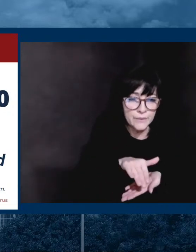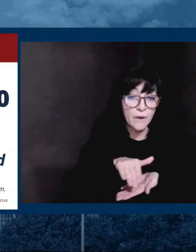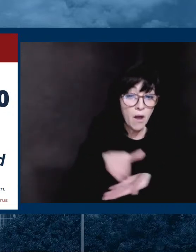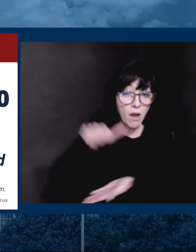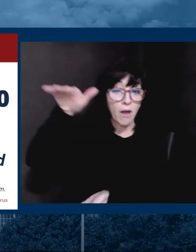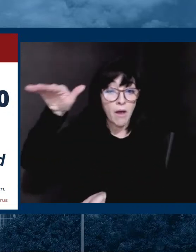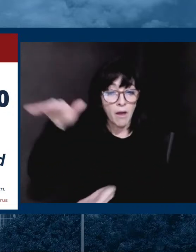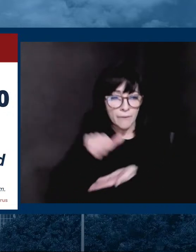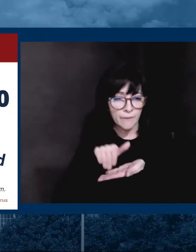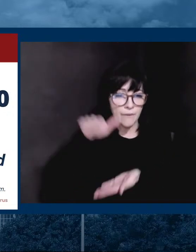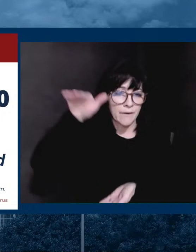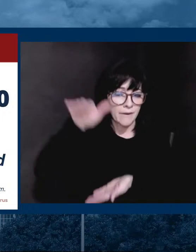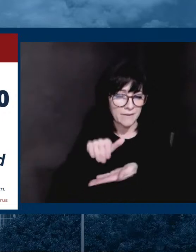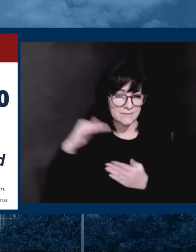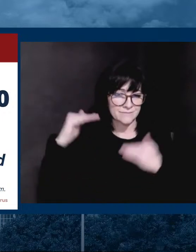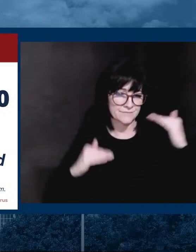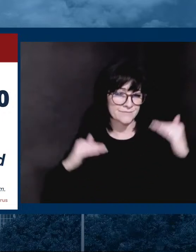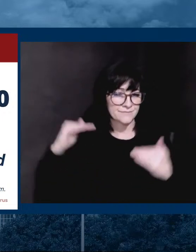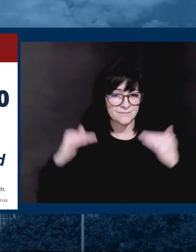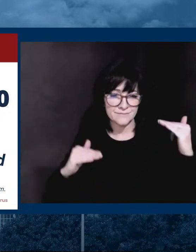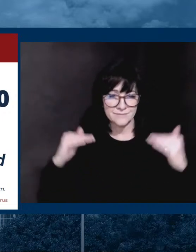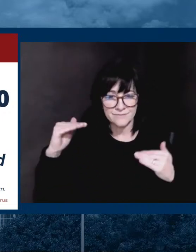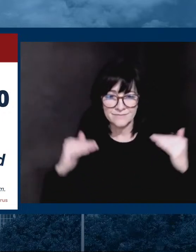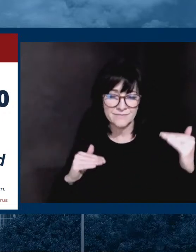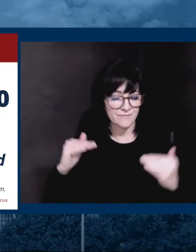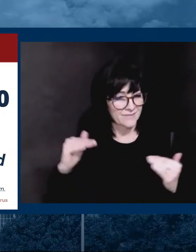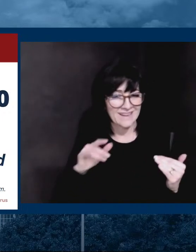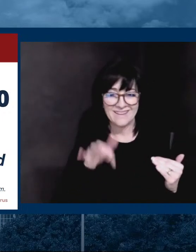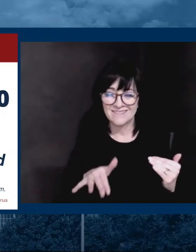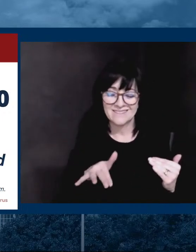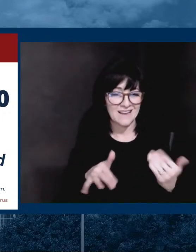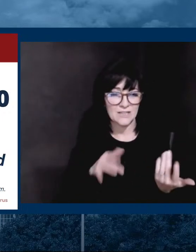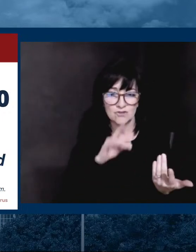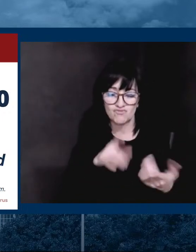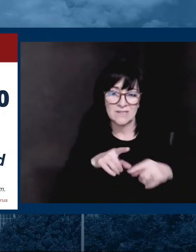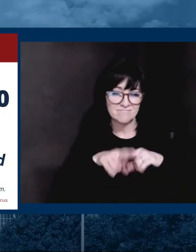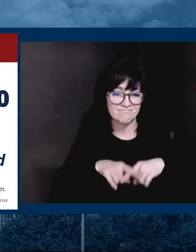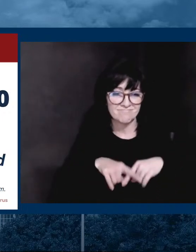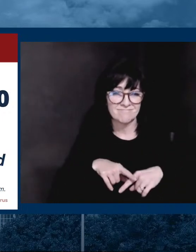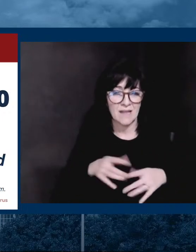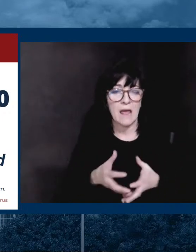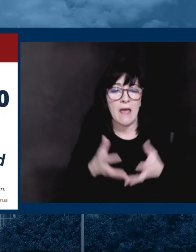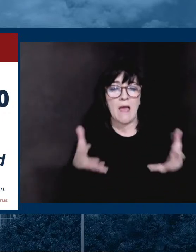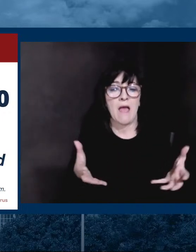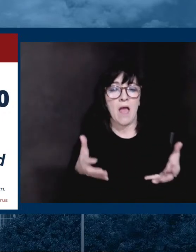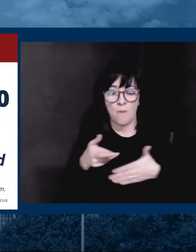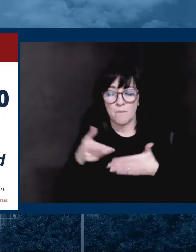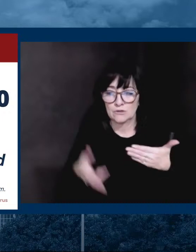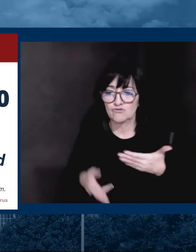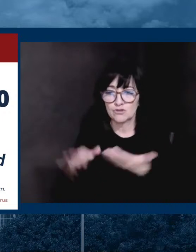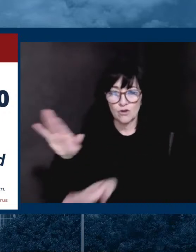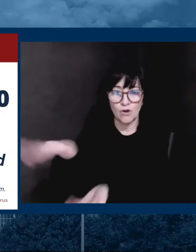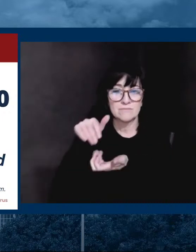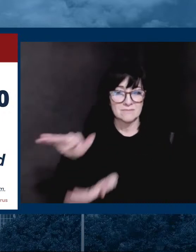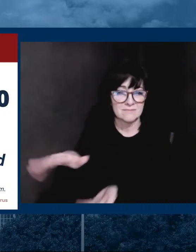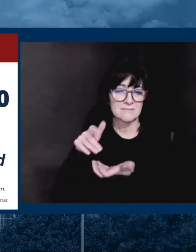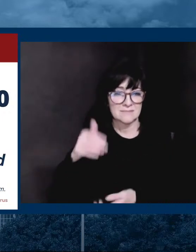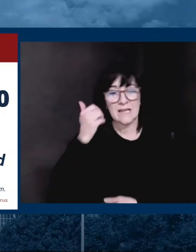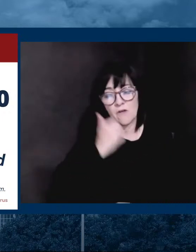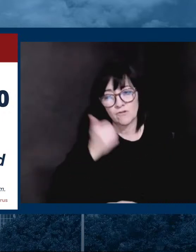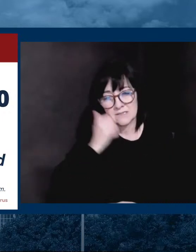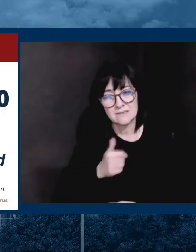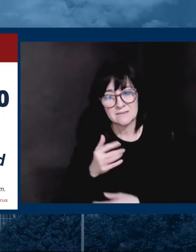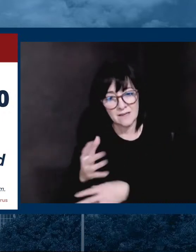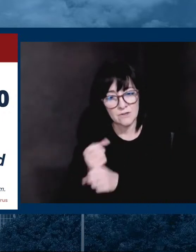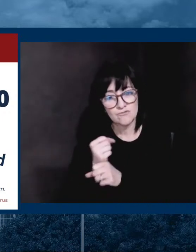there. Generally, those are a function of the ebb and flow of test results that we're receiving back